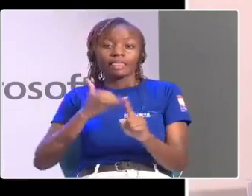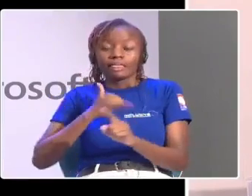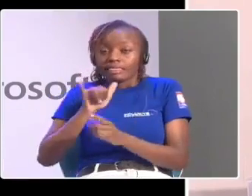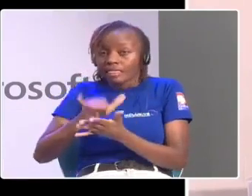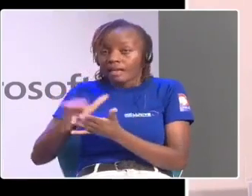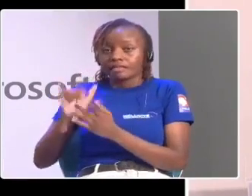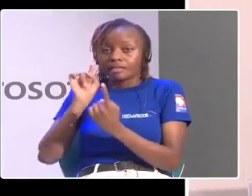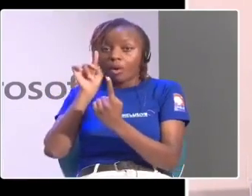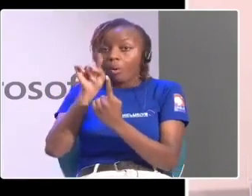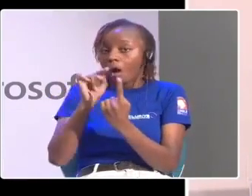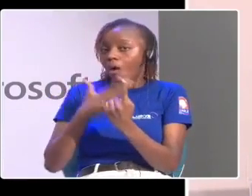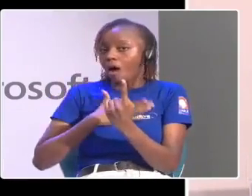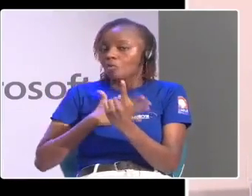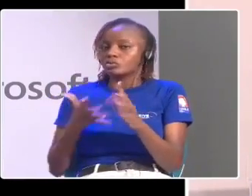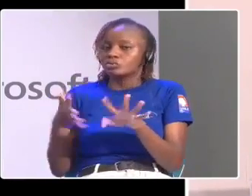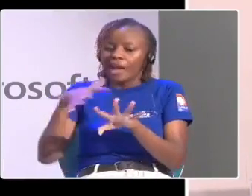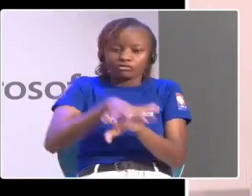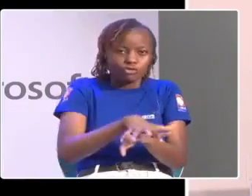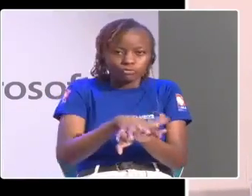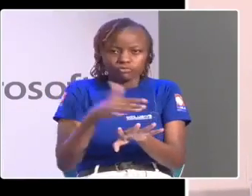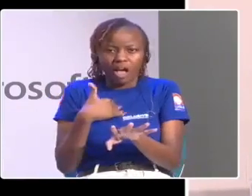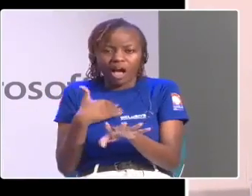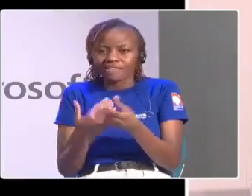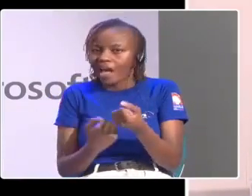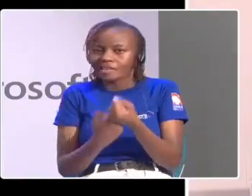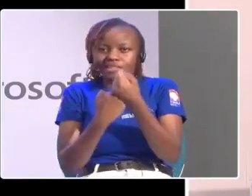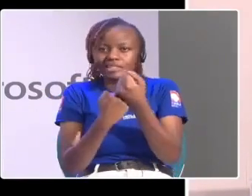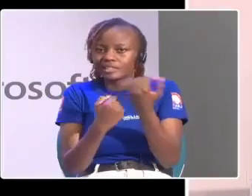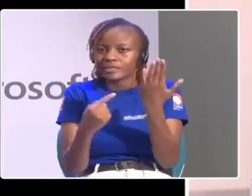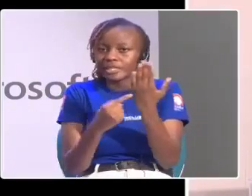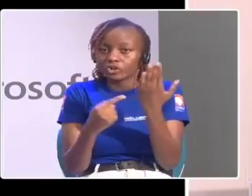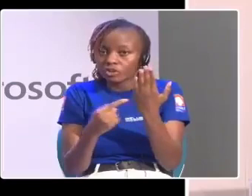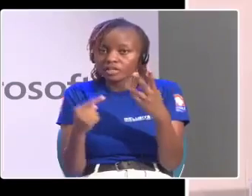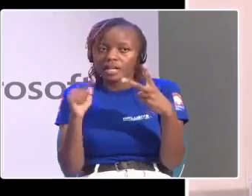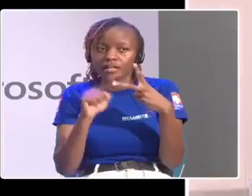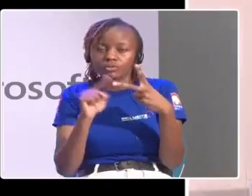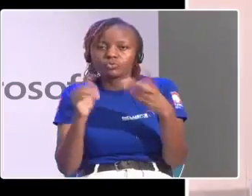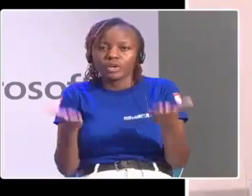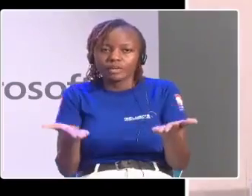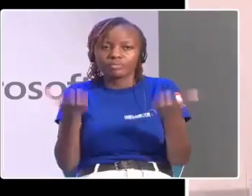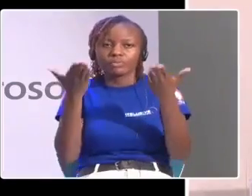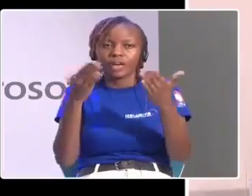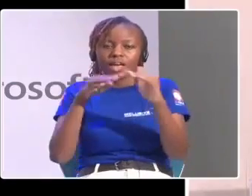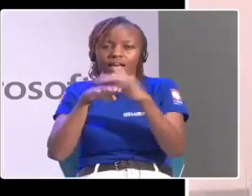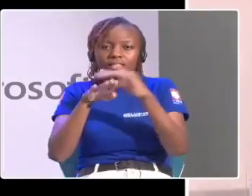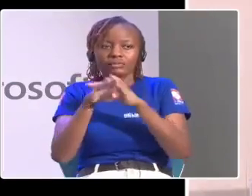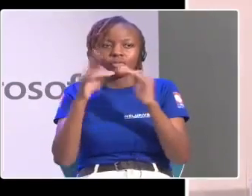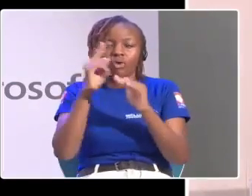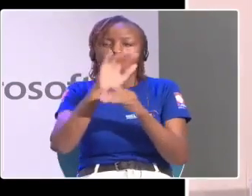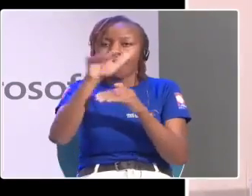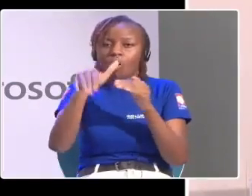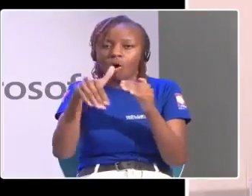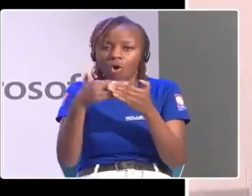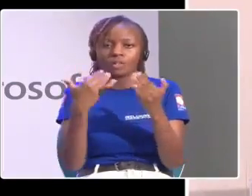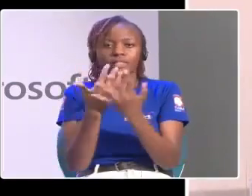sort of blending, yes, building assistive technologies, but also up-leveling the accessibility of all of the different products